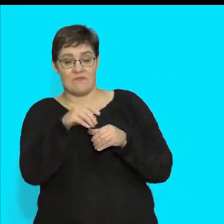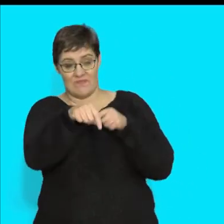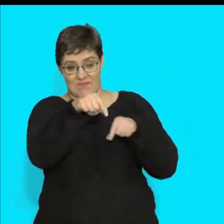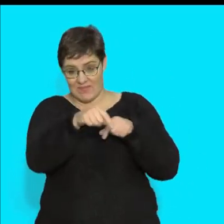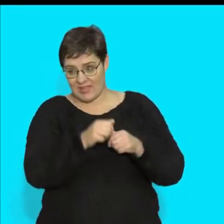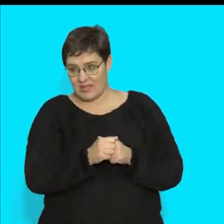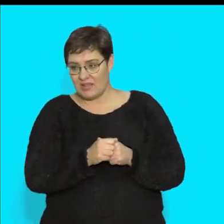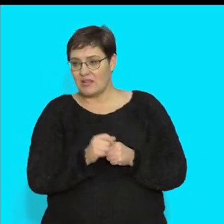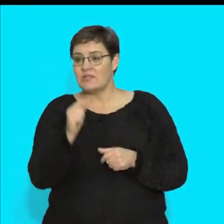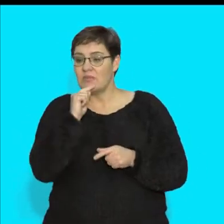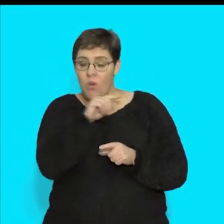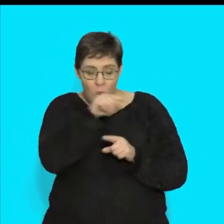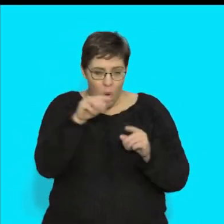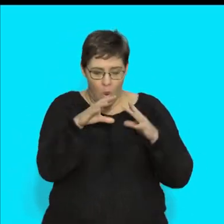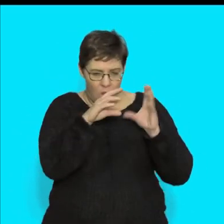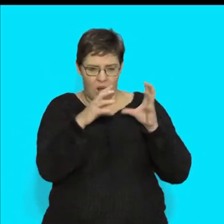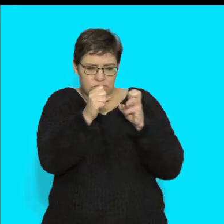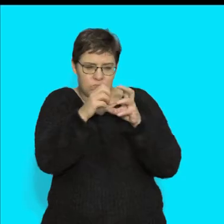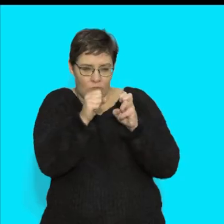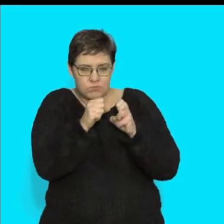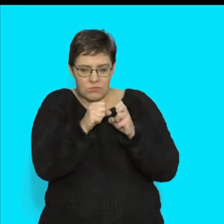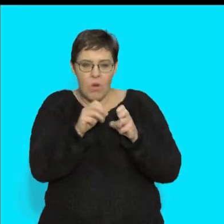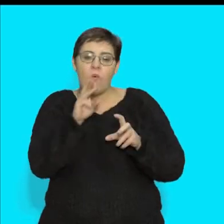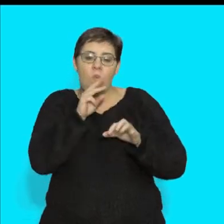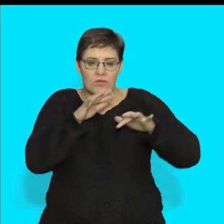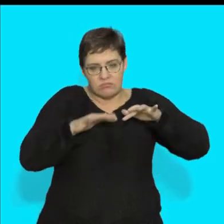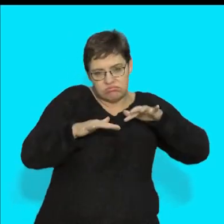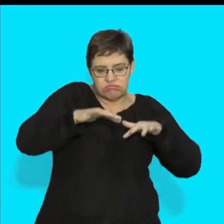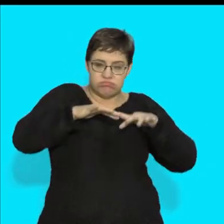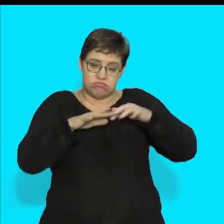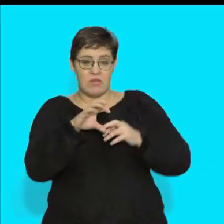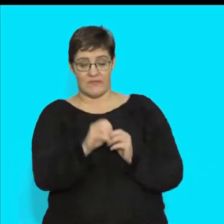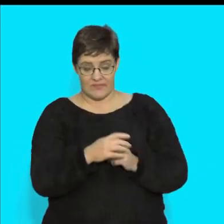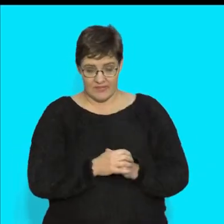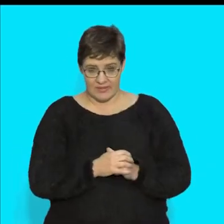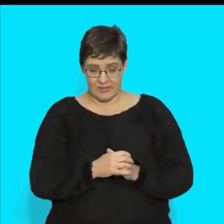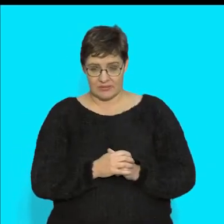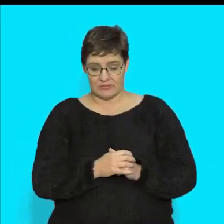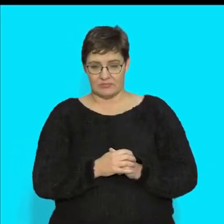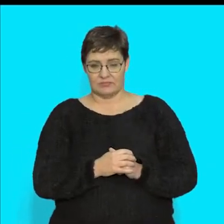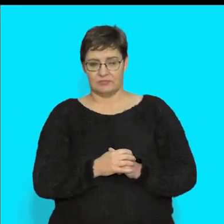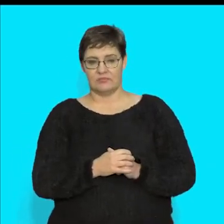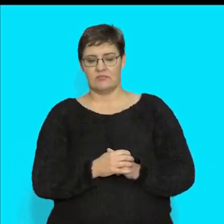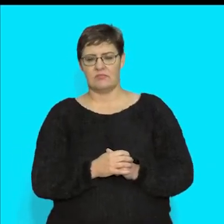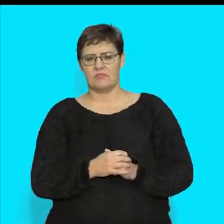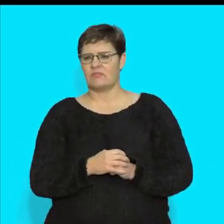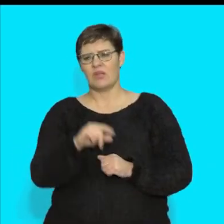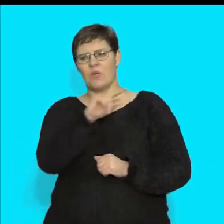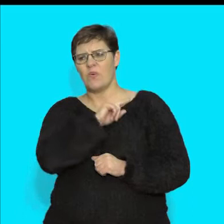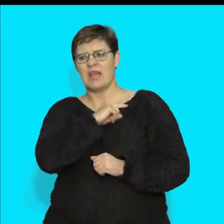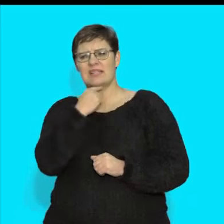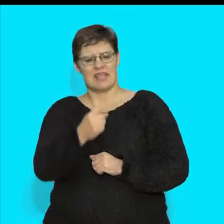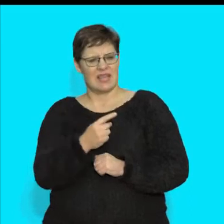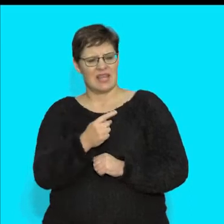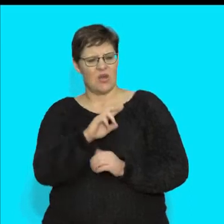see all of your tissues are bathed in this watery substance? Now, why does that say to